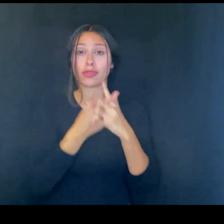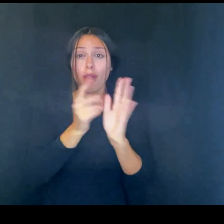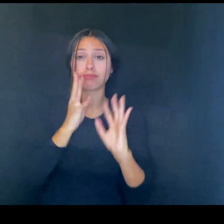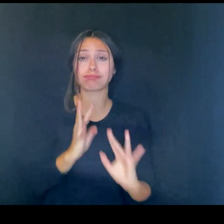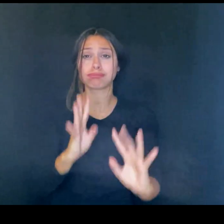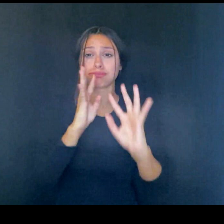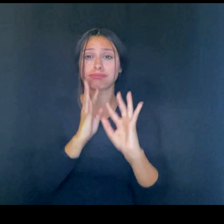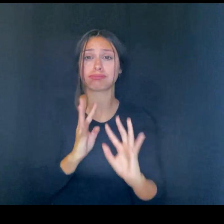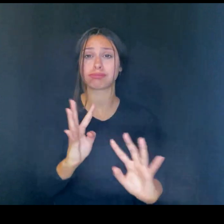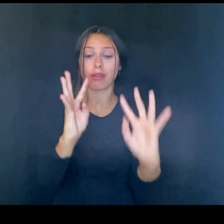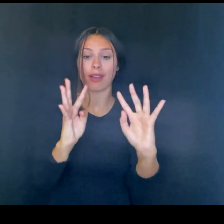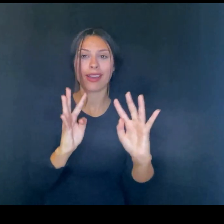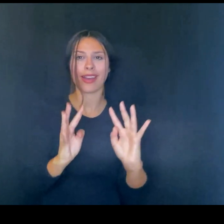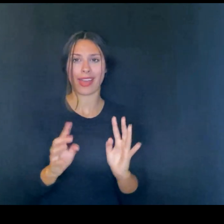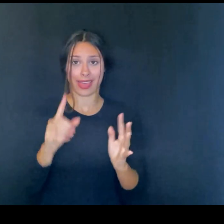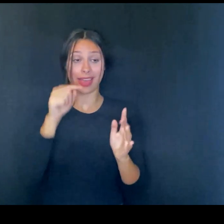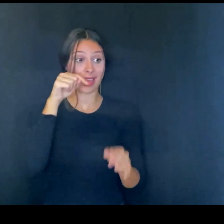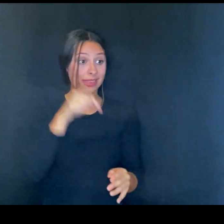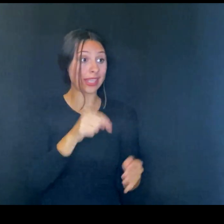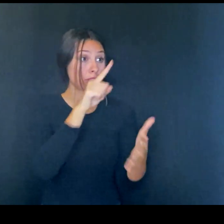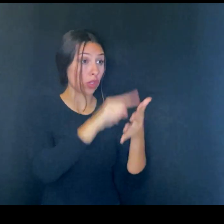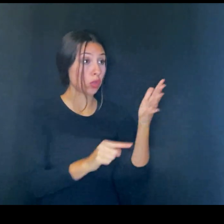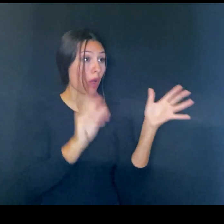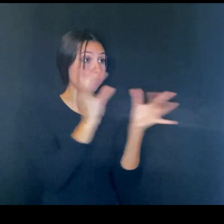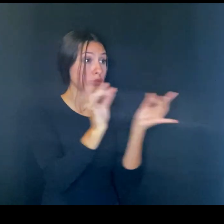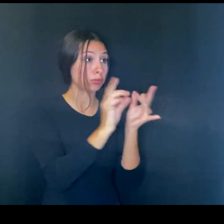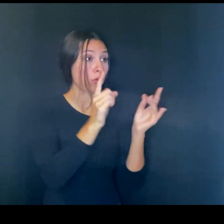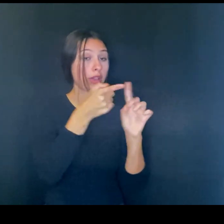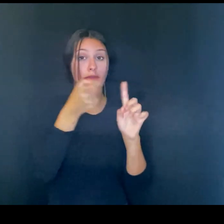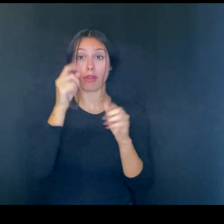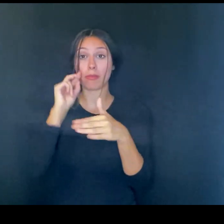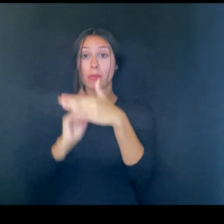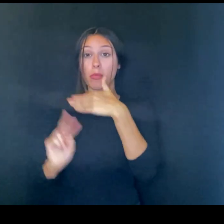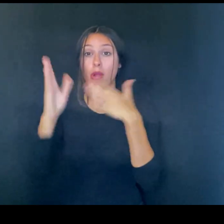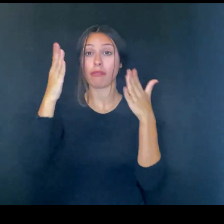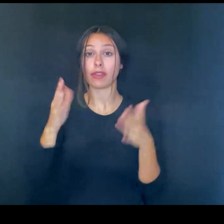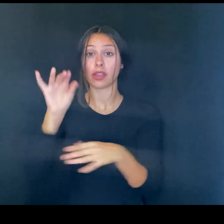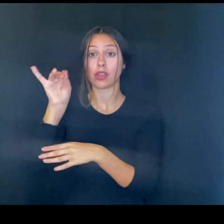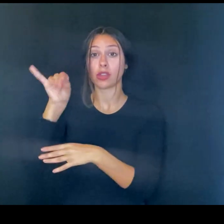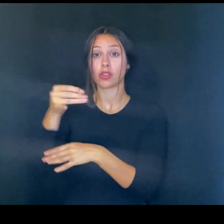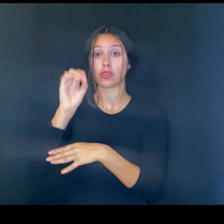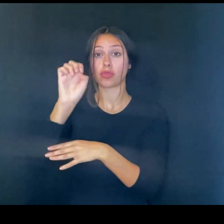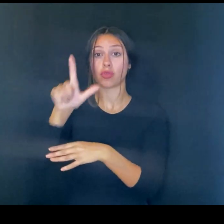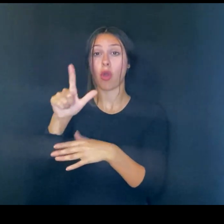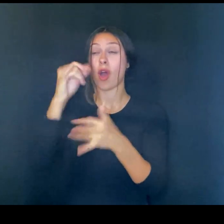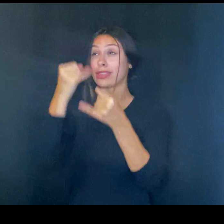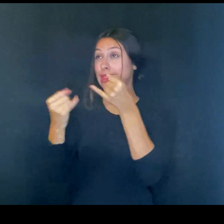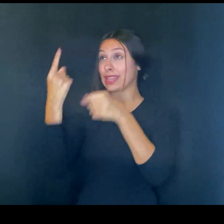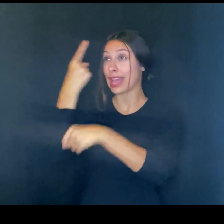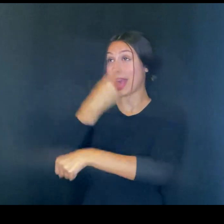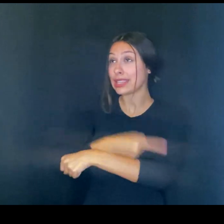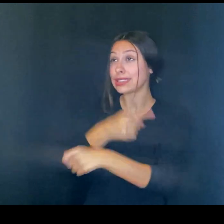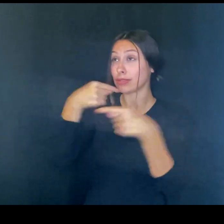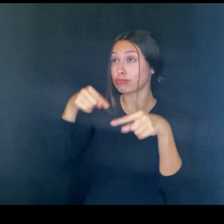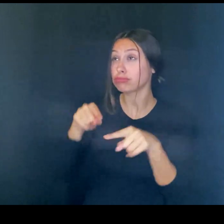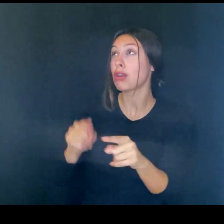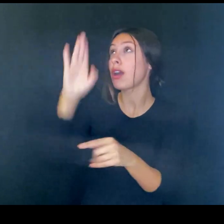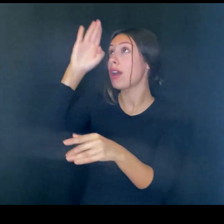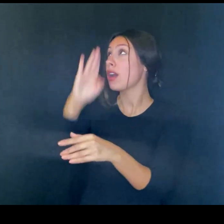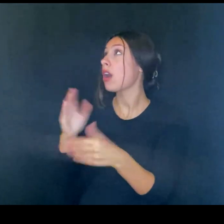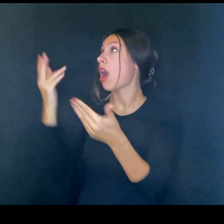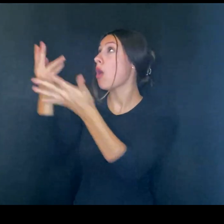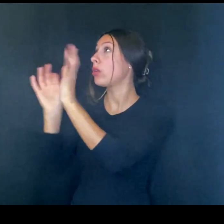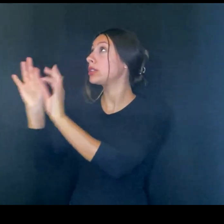tongues. This is what was spoken by the prophet Joel. In the last days, God poured out his Spirit